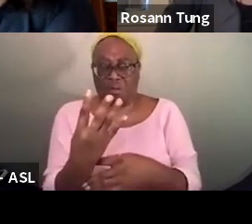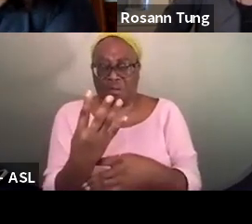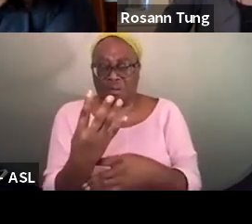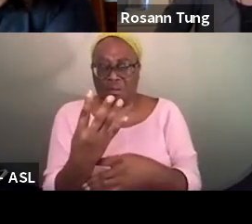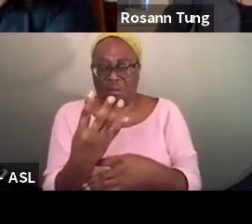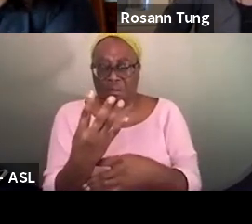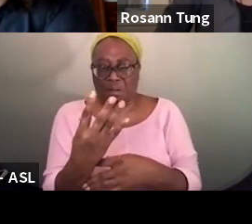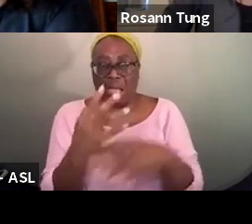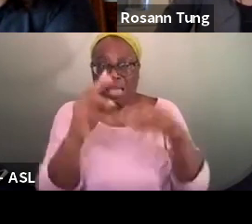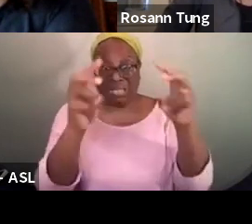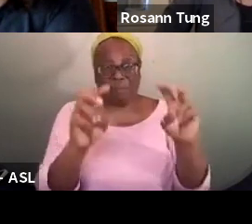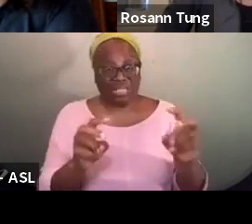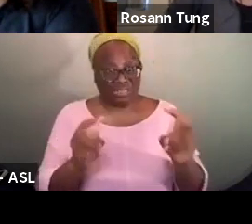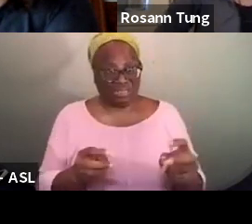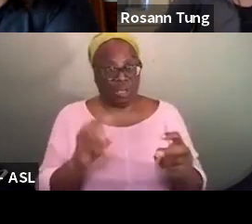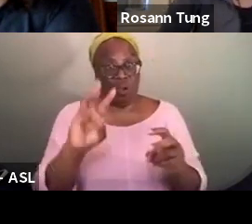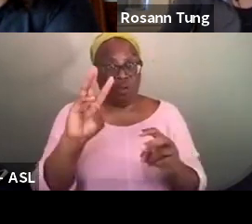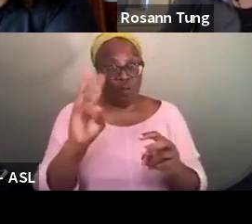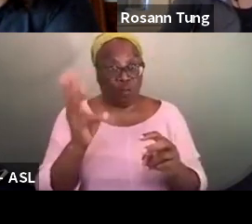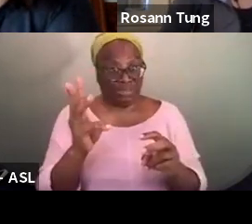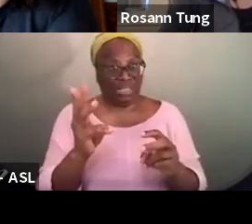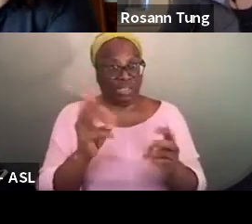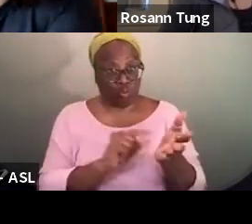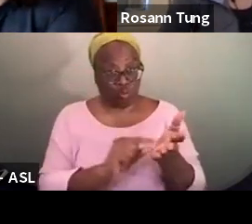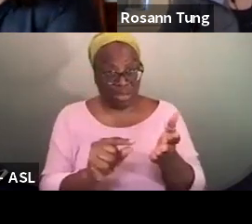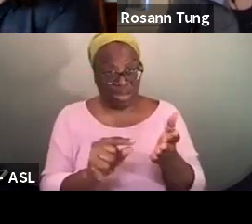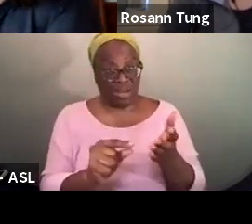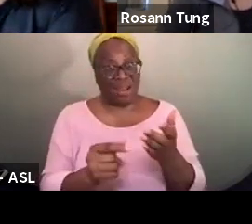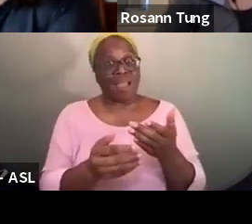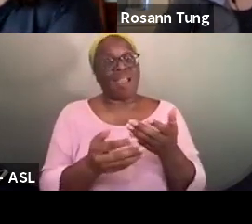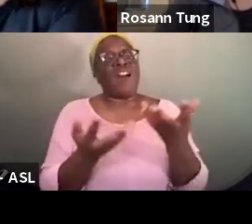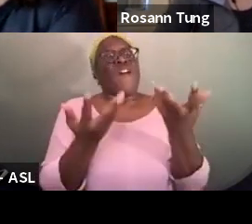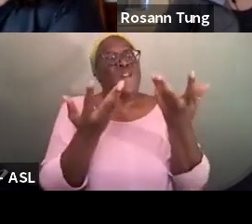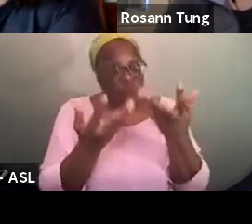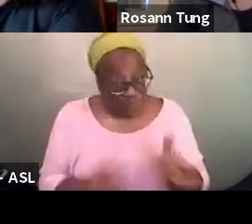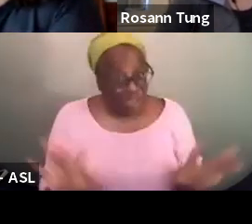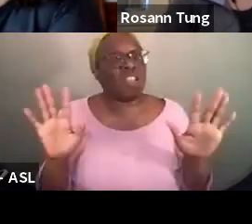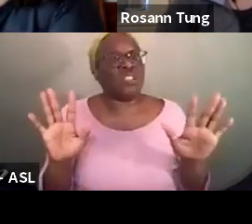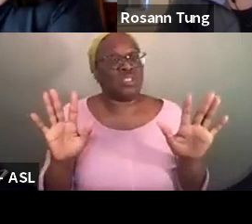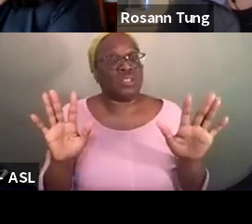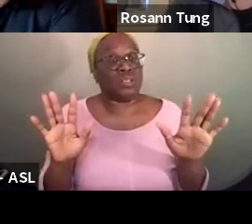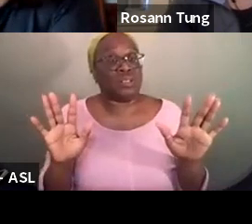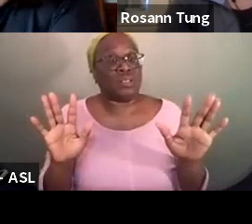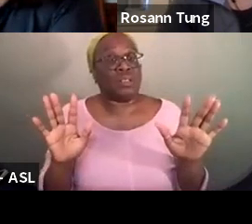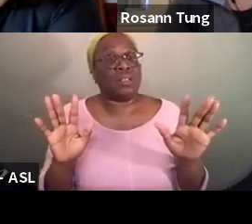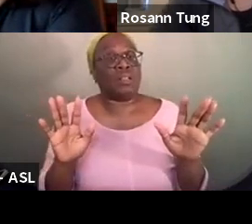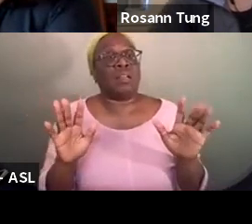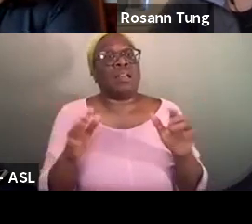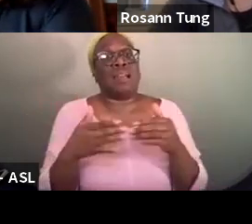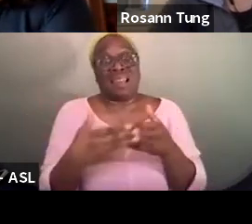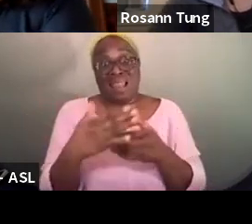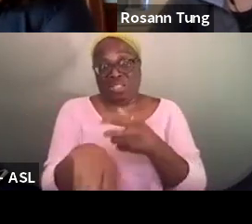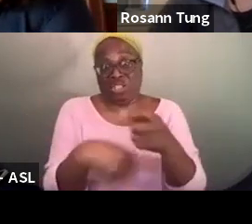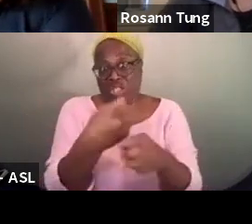four subjects for 6th grade, and following that the policy